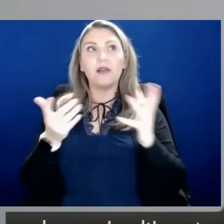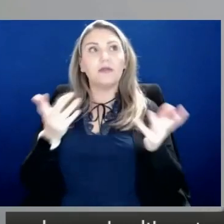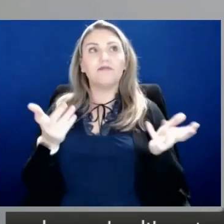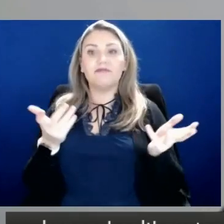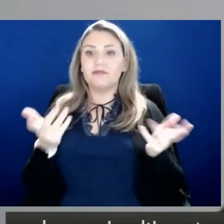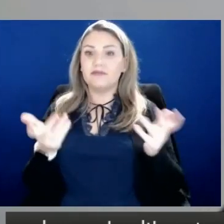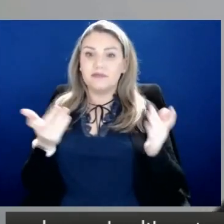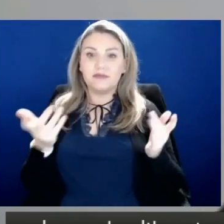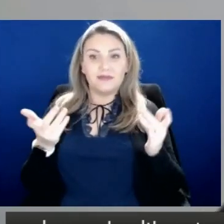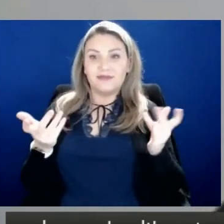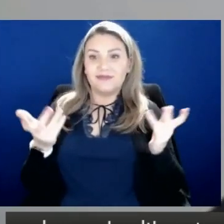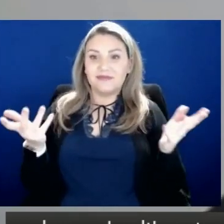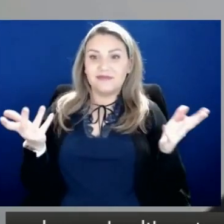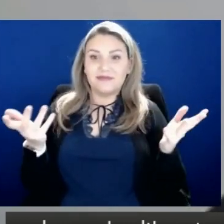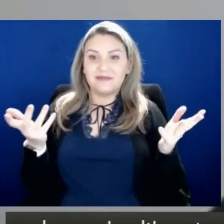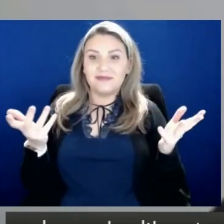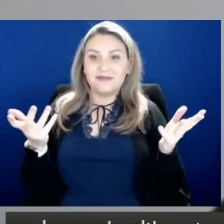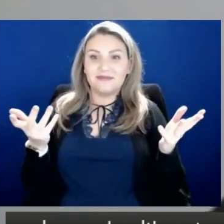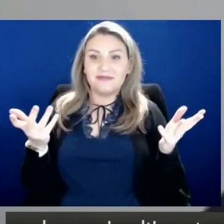like